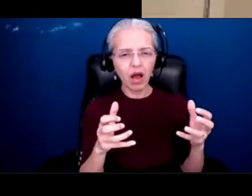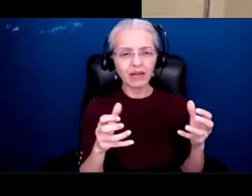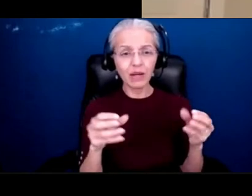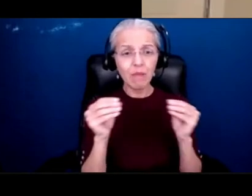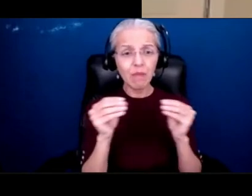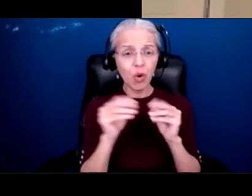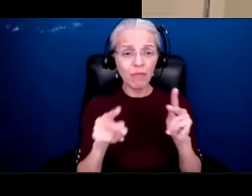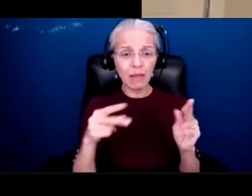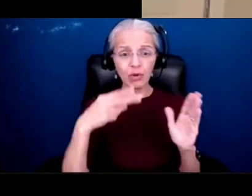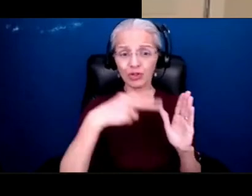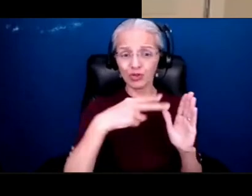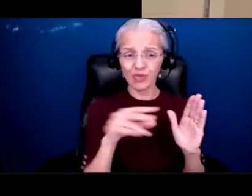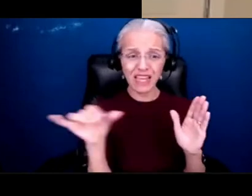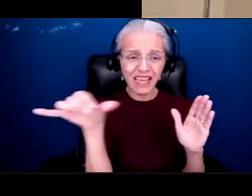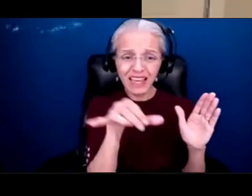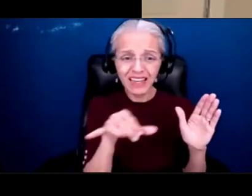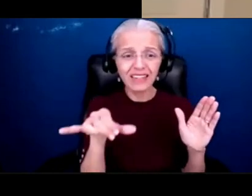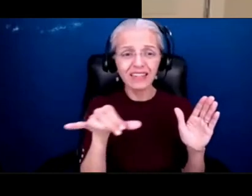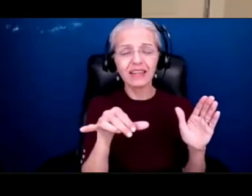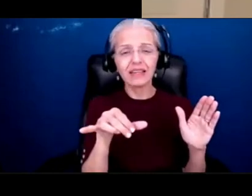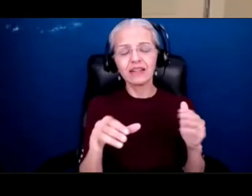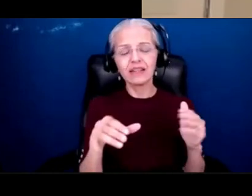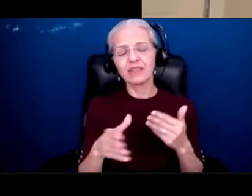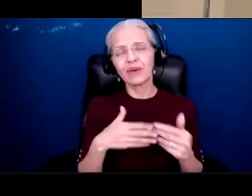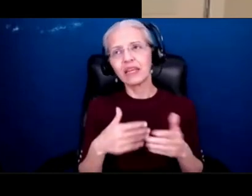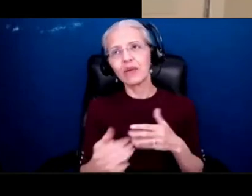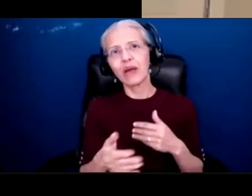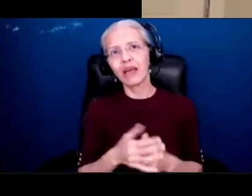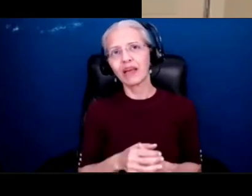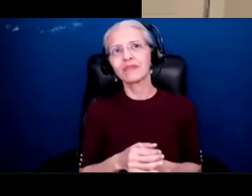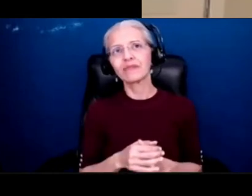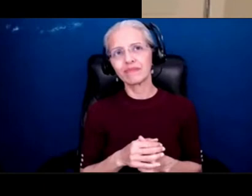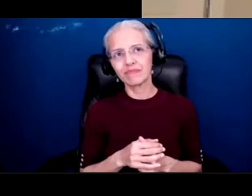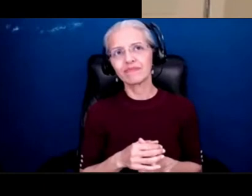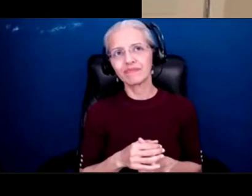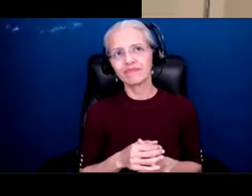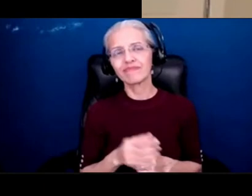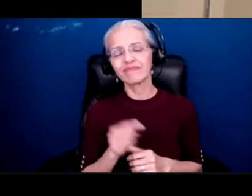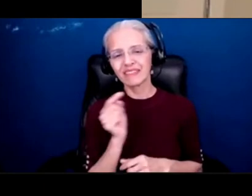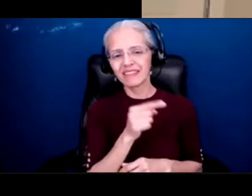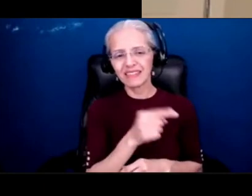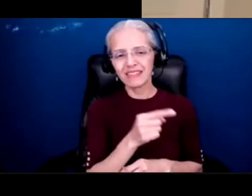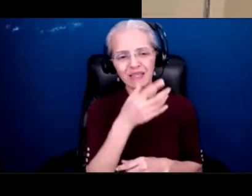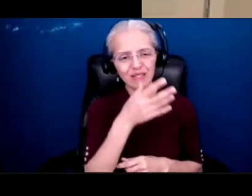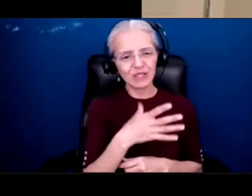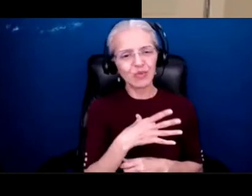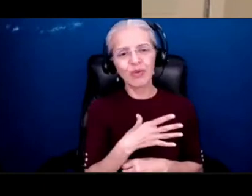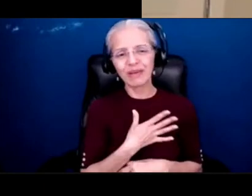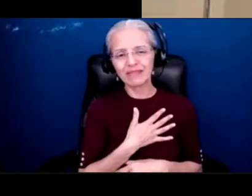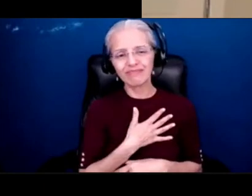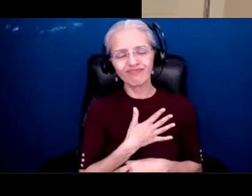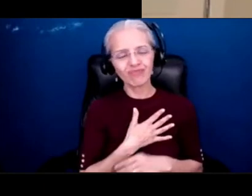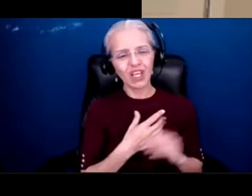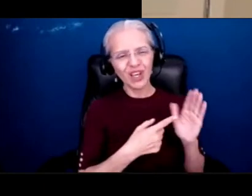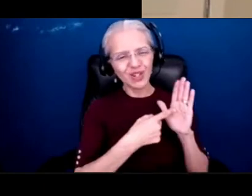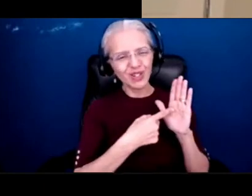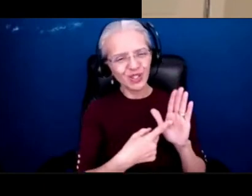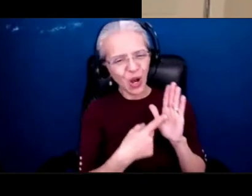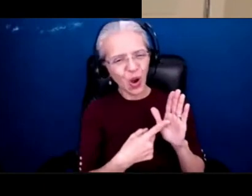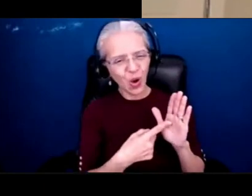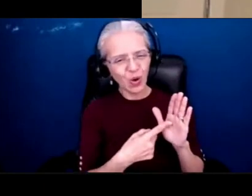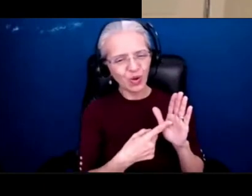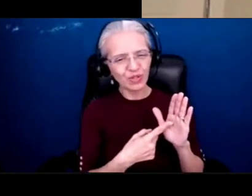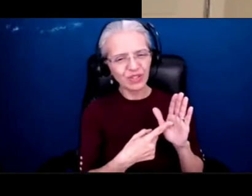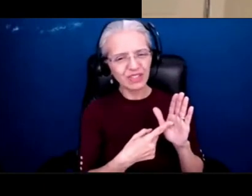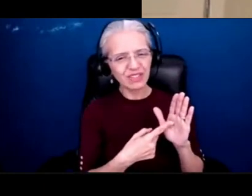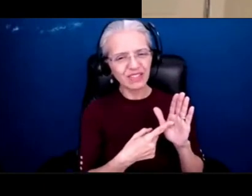read. So anyways, she shows just by her